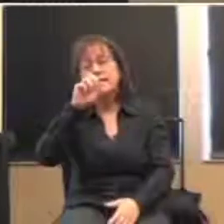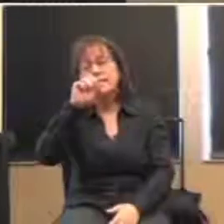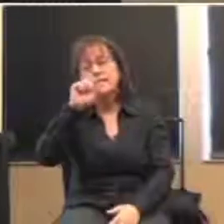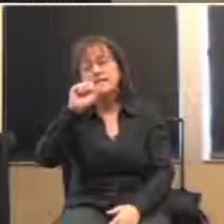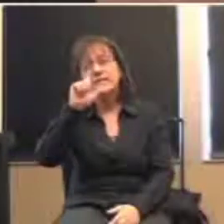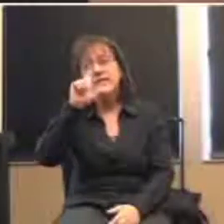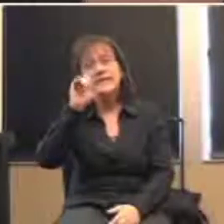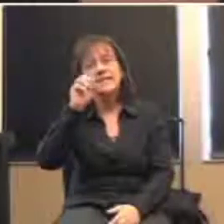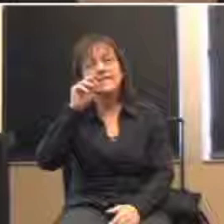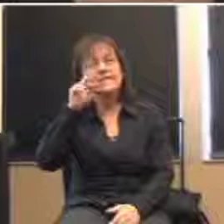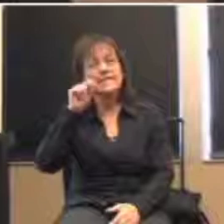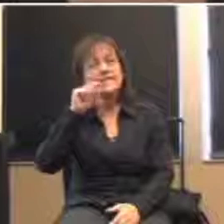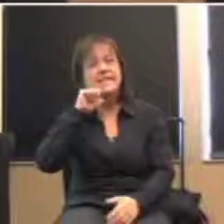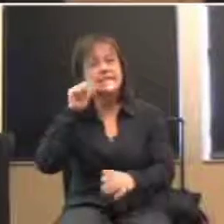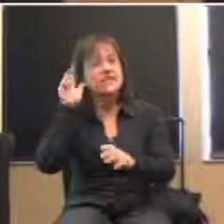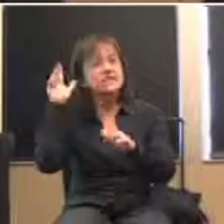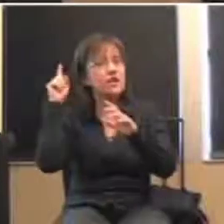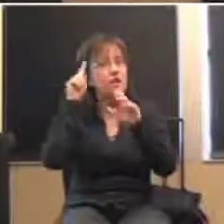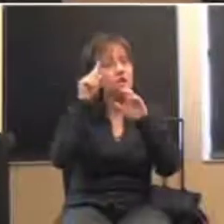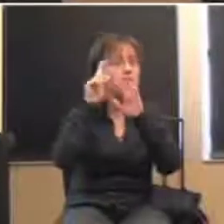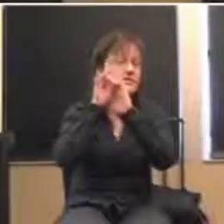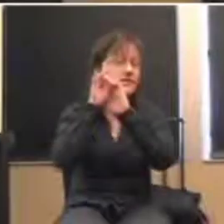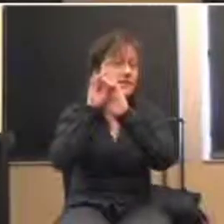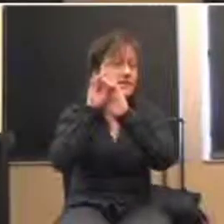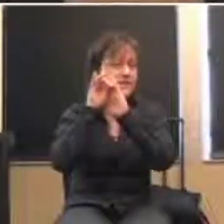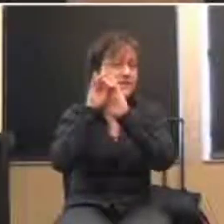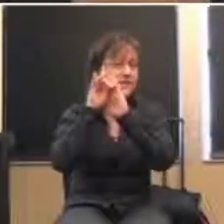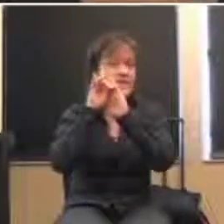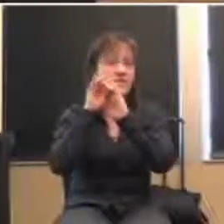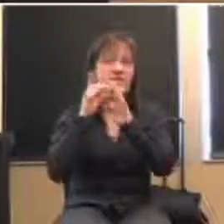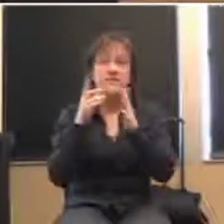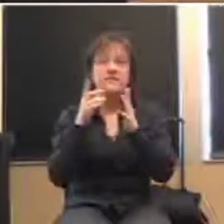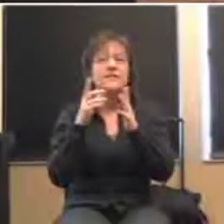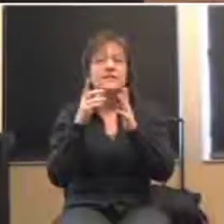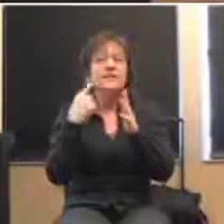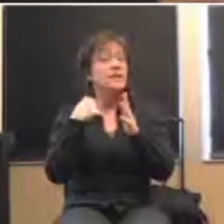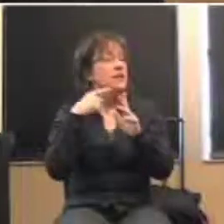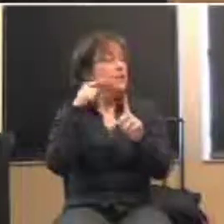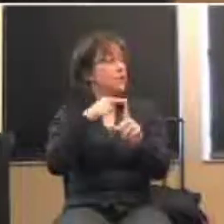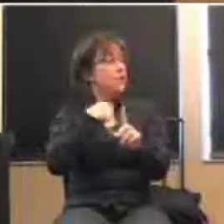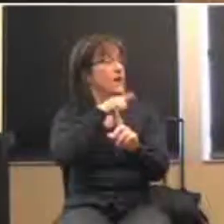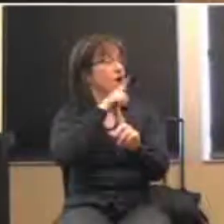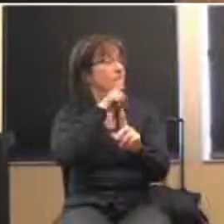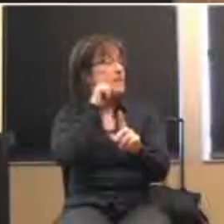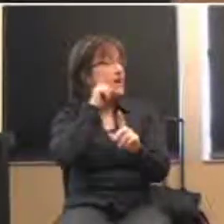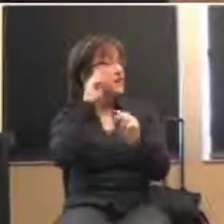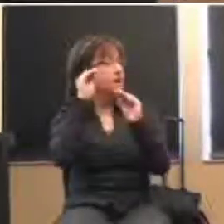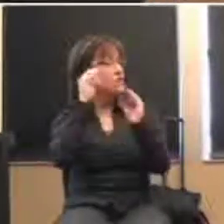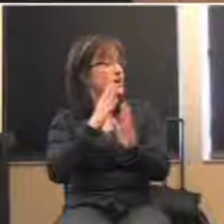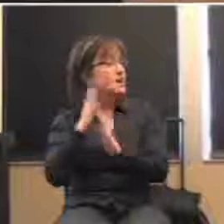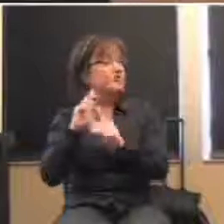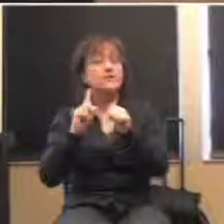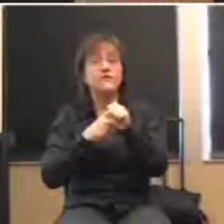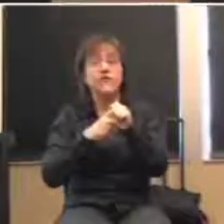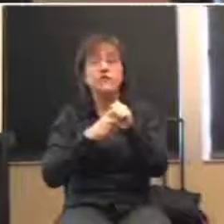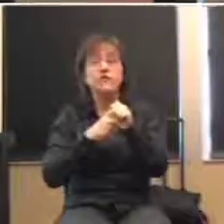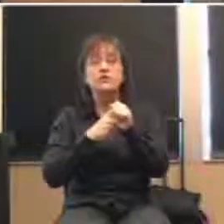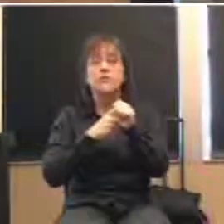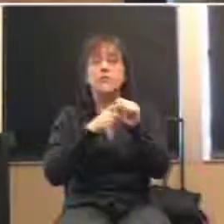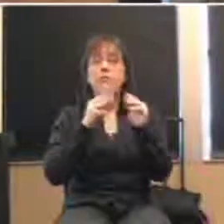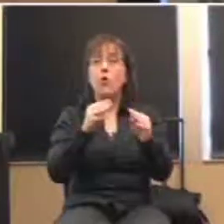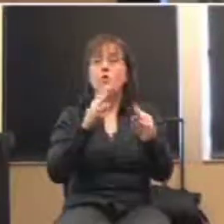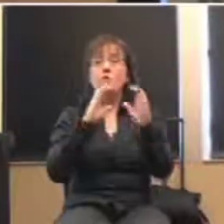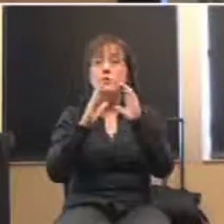So here's the issue. We are deaf educators. What's our first modality we think of when oral doesn't work?